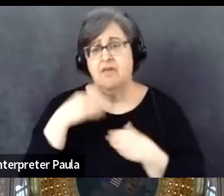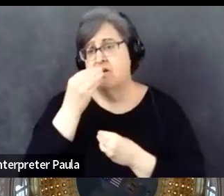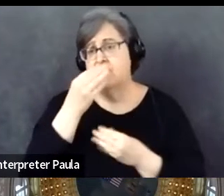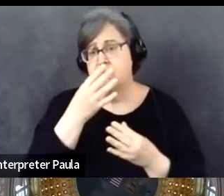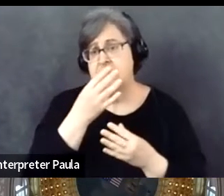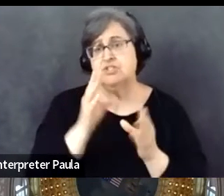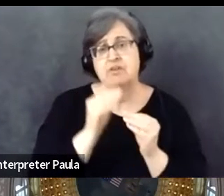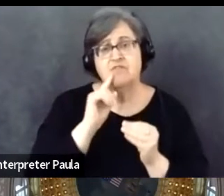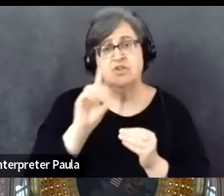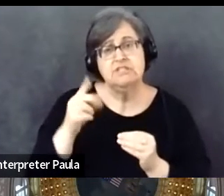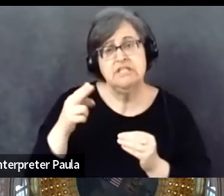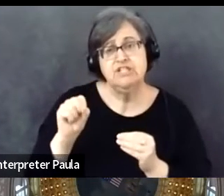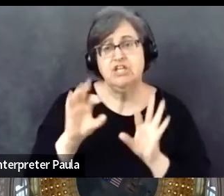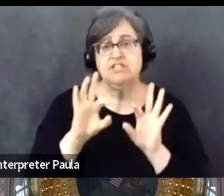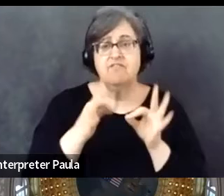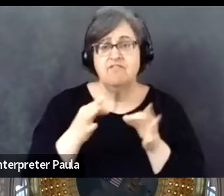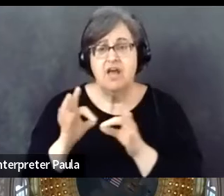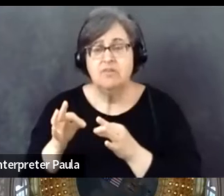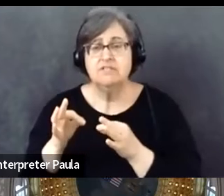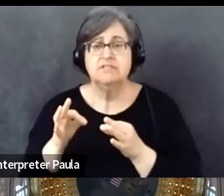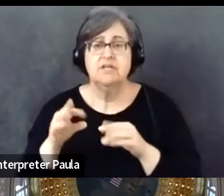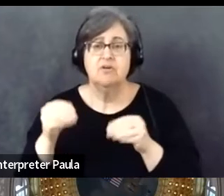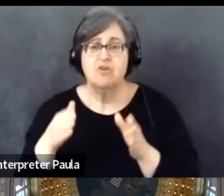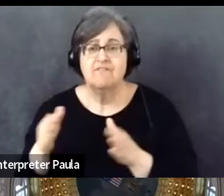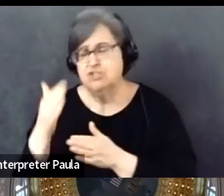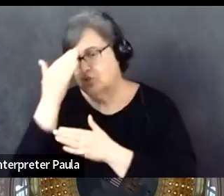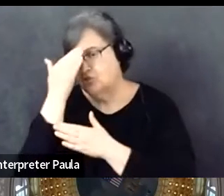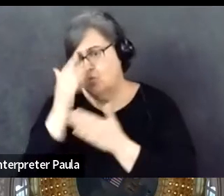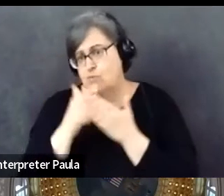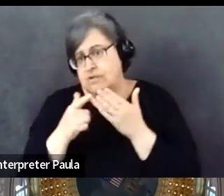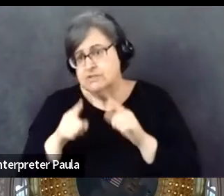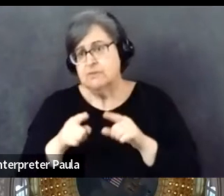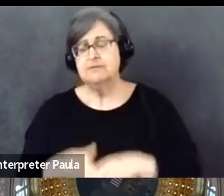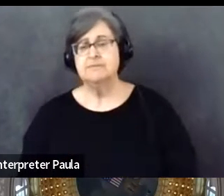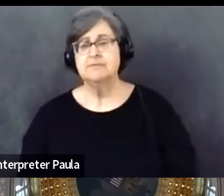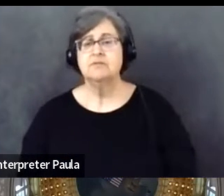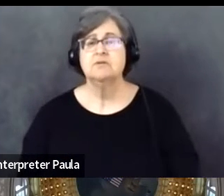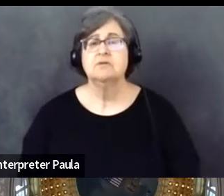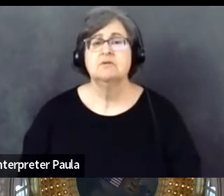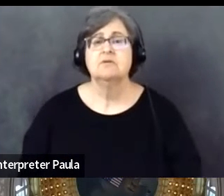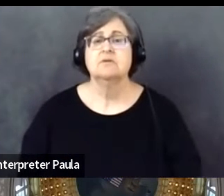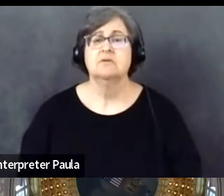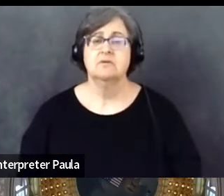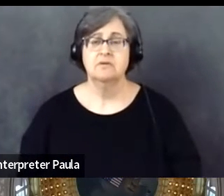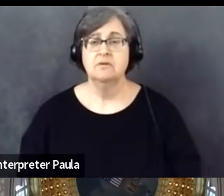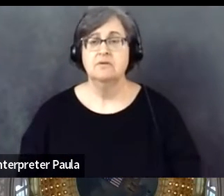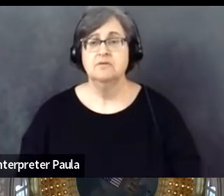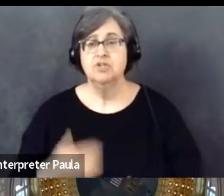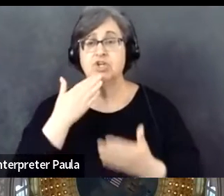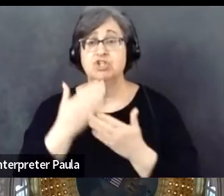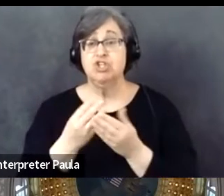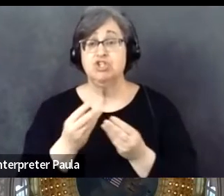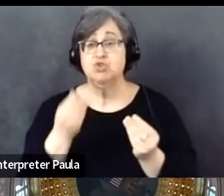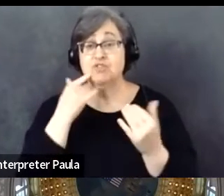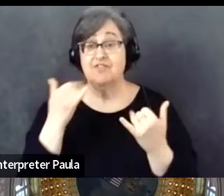and providers, where they kind of keep us in tune with what's happening. But as you're saying, this is a good solution for